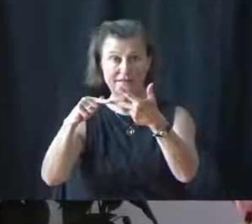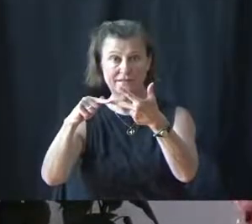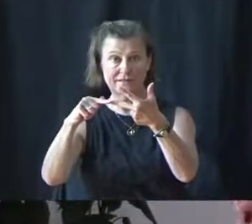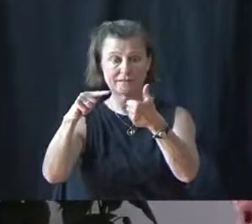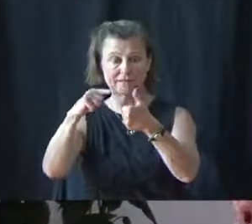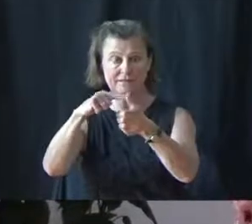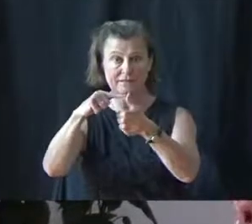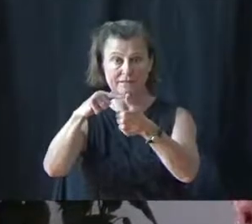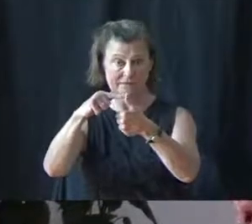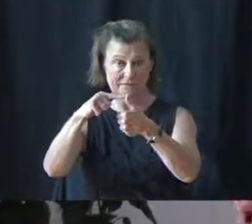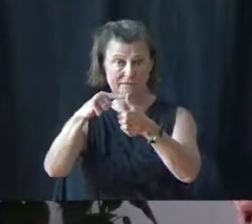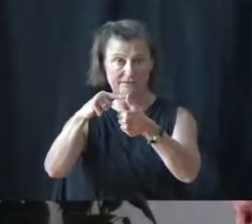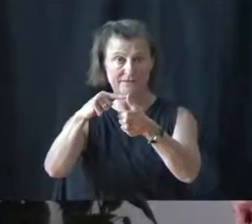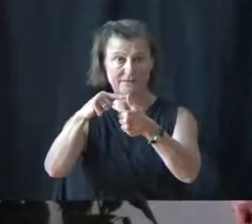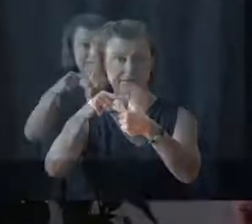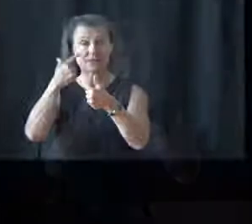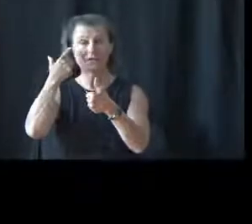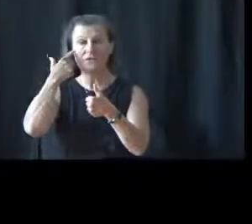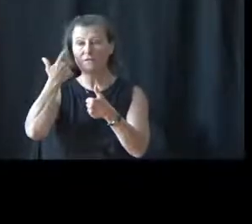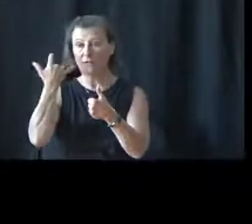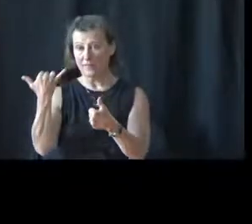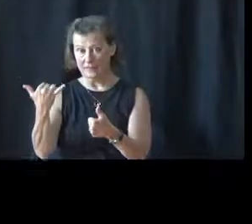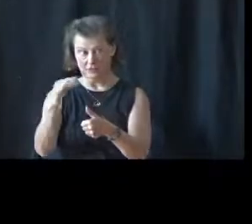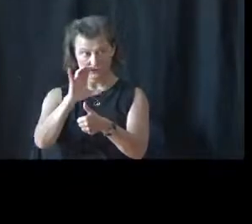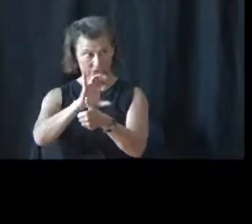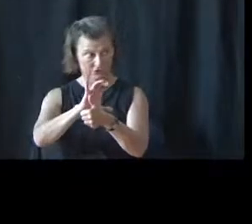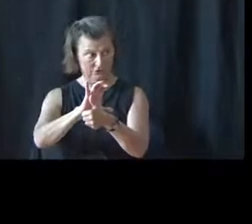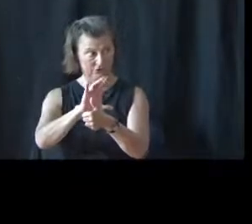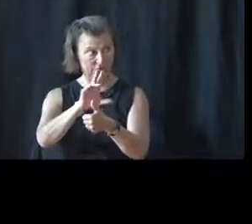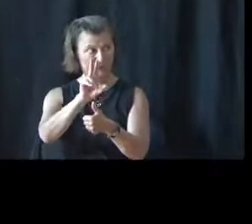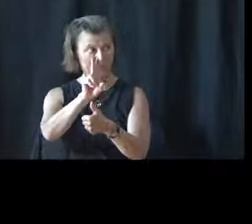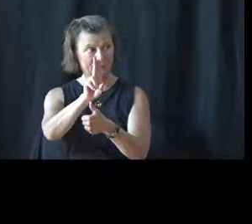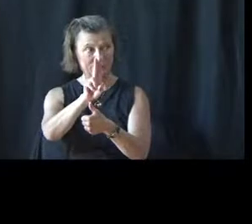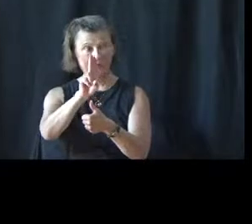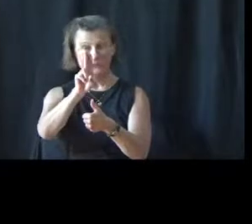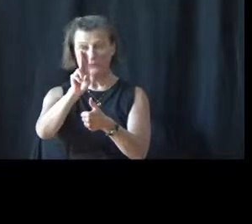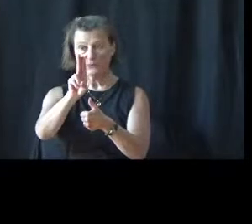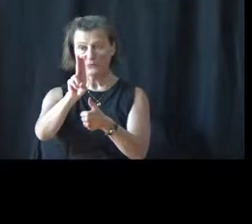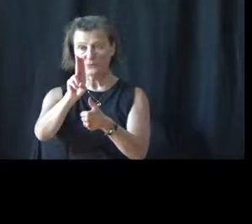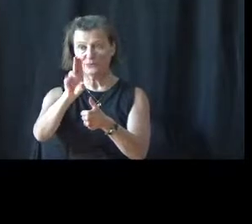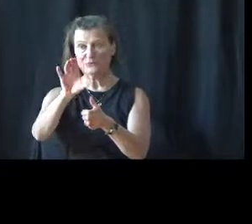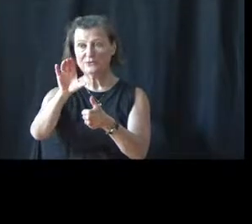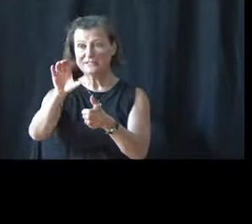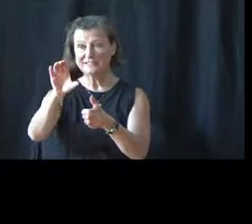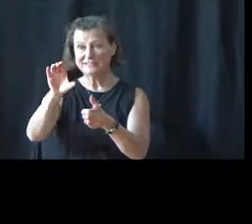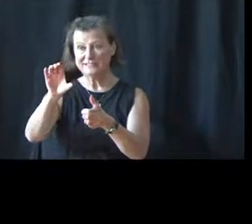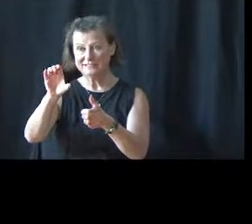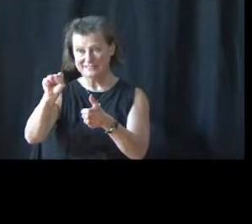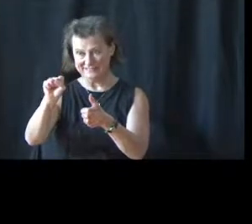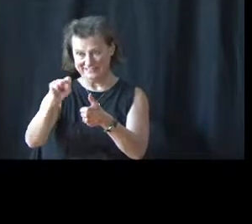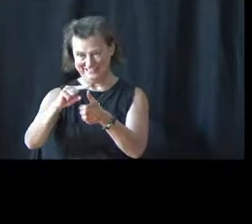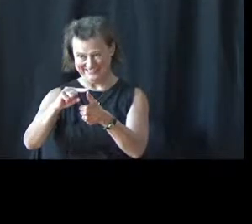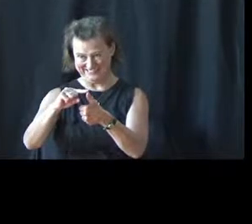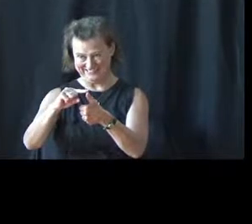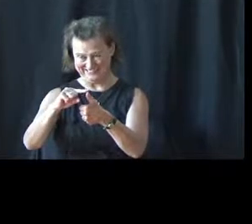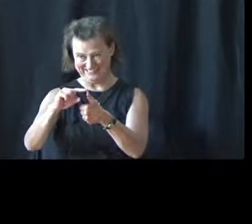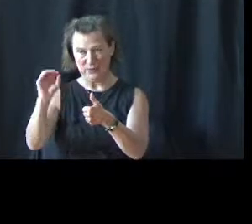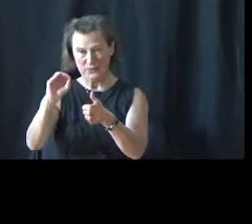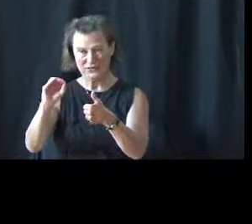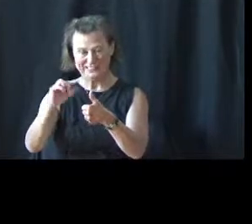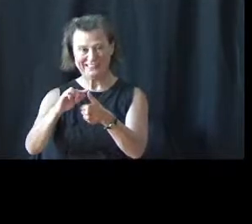The first is for this congregation, the Unitarian Universalist Congregation of Salem, Oregon.